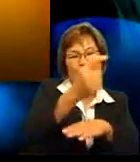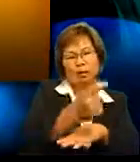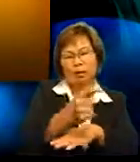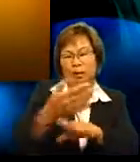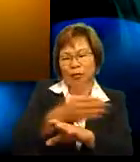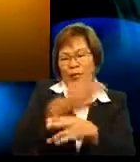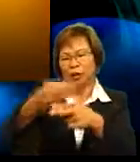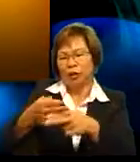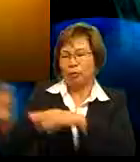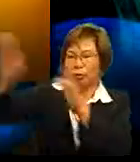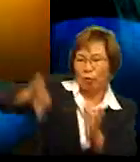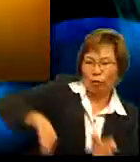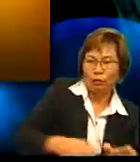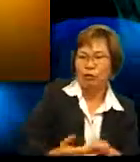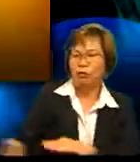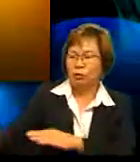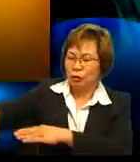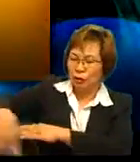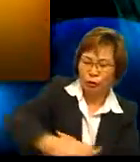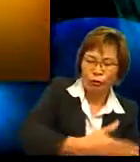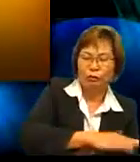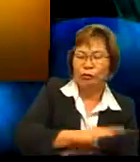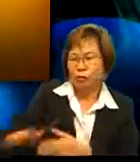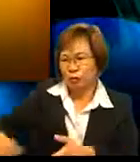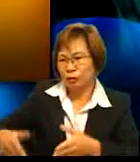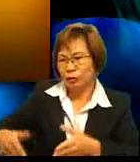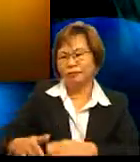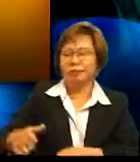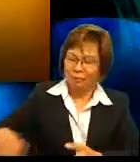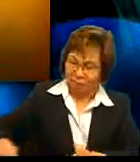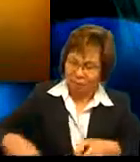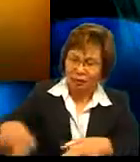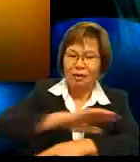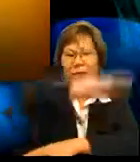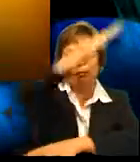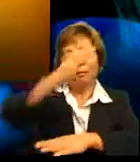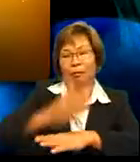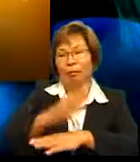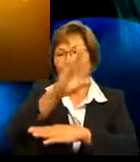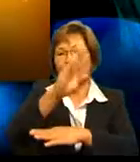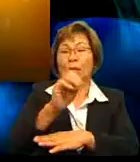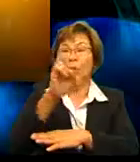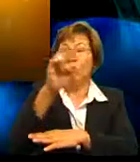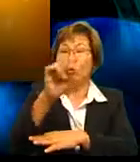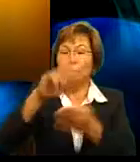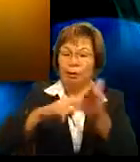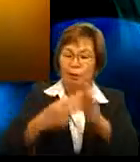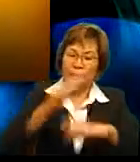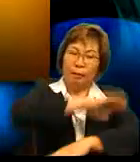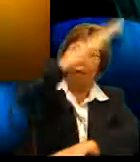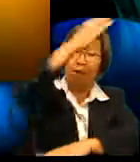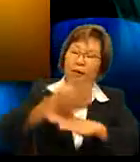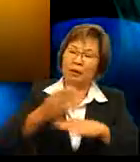oceans, rivers, seas and range of mountains. Mount means mountain. For